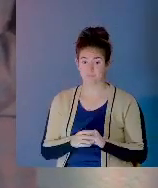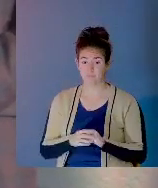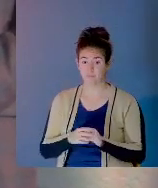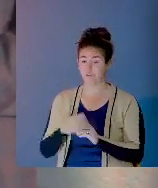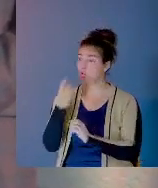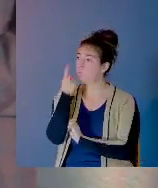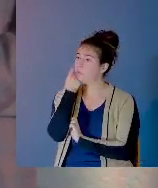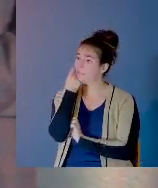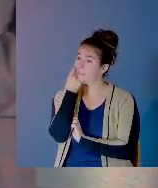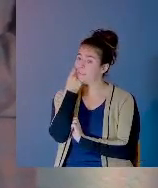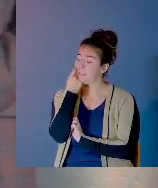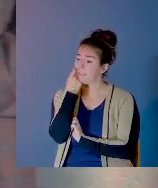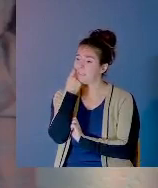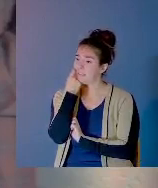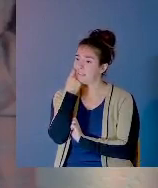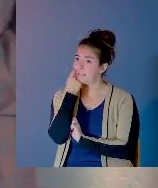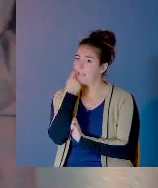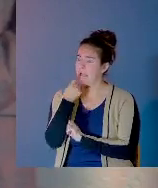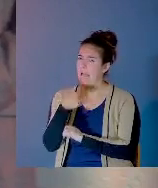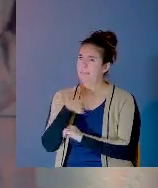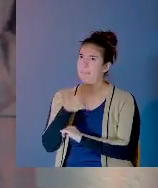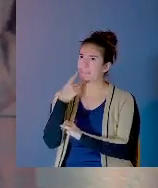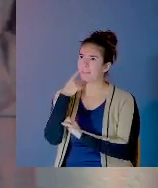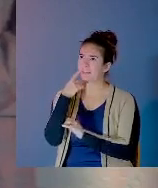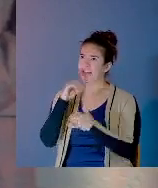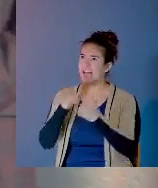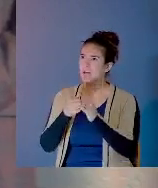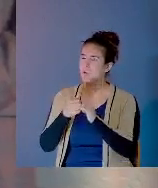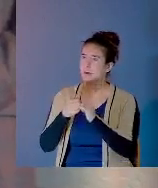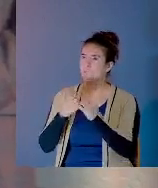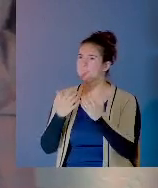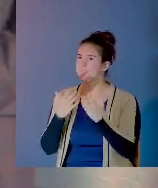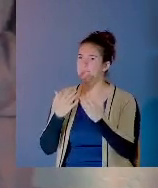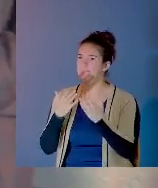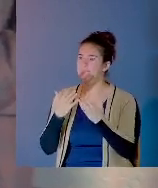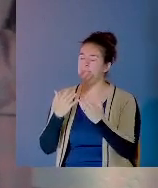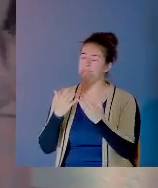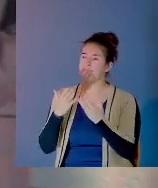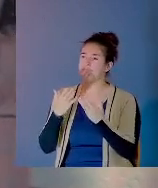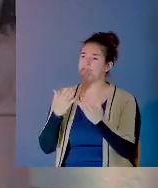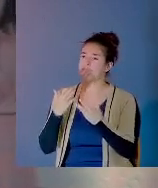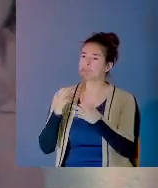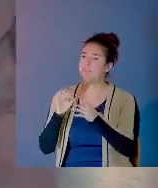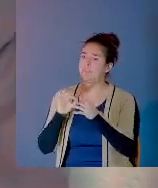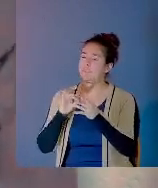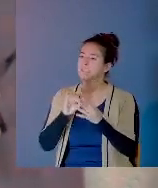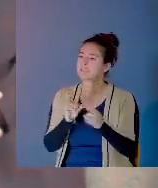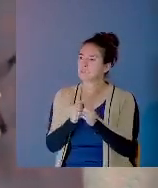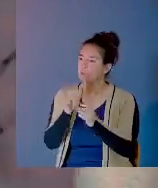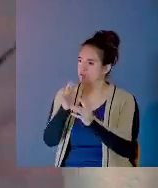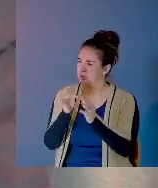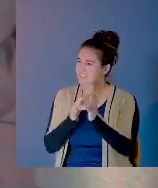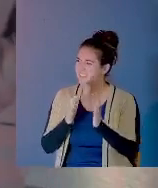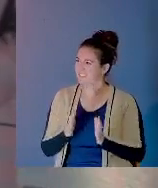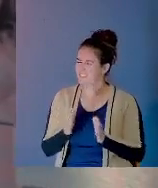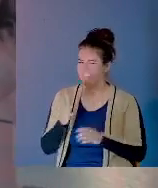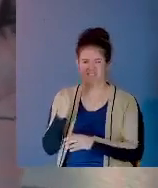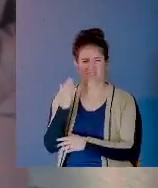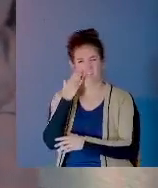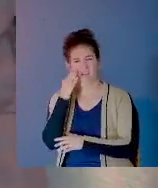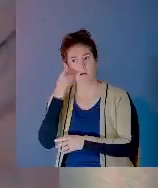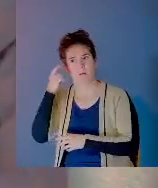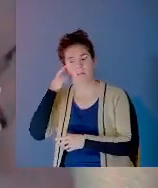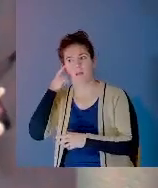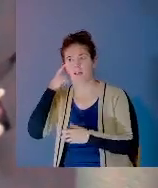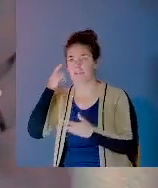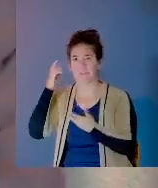abide in Jesus? You know, the mind is so wanders, and you can't, you know, you say, I'm going to walk with you today, Lord. I